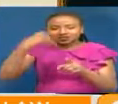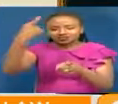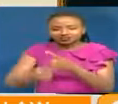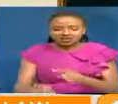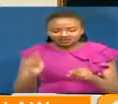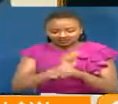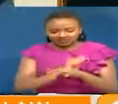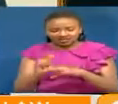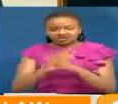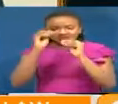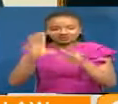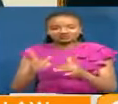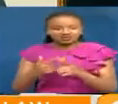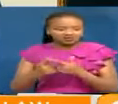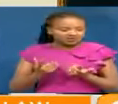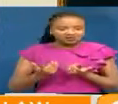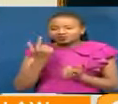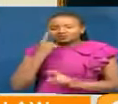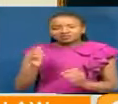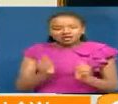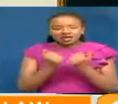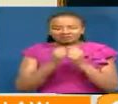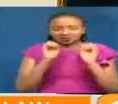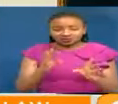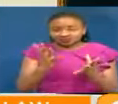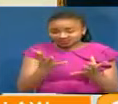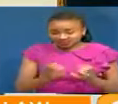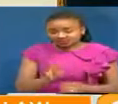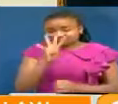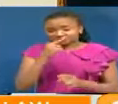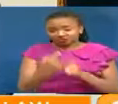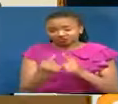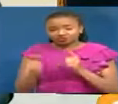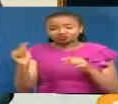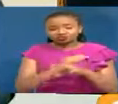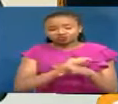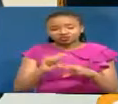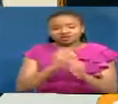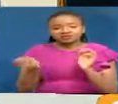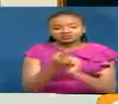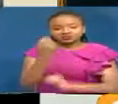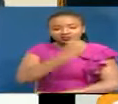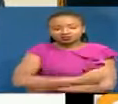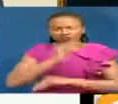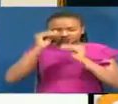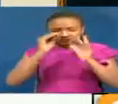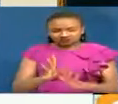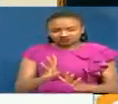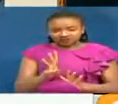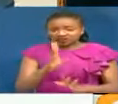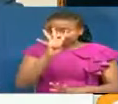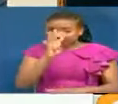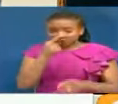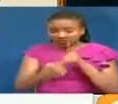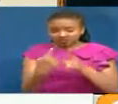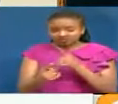lower secondary, and nothing is going on. It takes about 4 years to train a secondary school teacher. If we are going to have a double